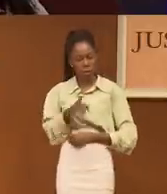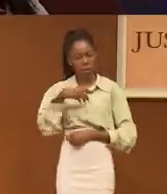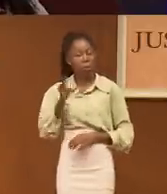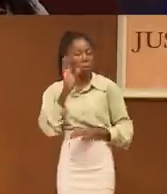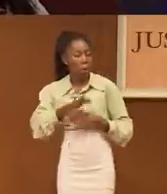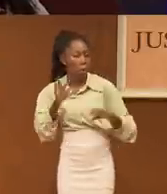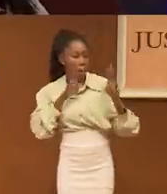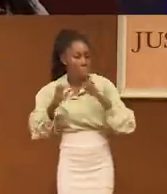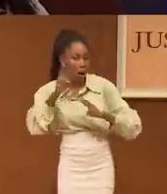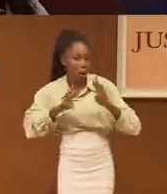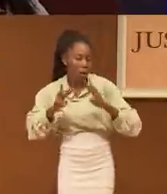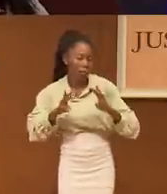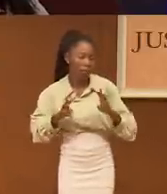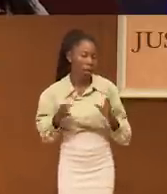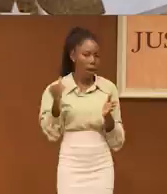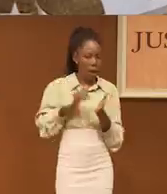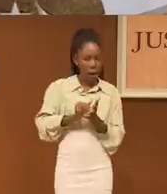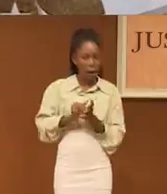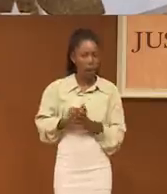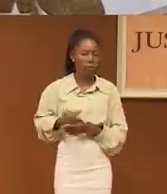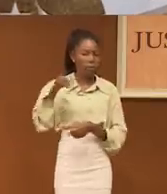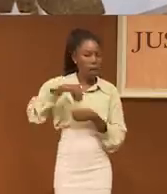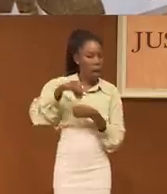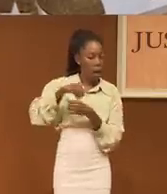later, around